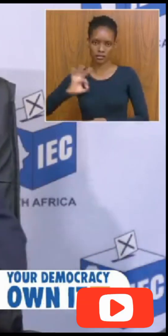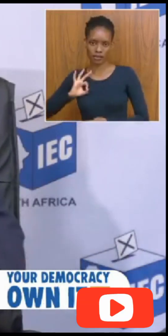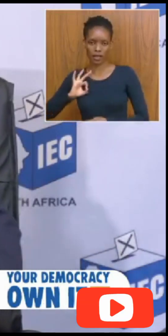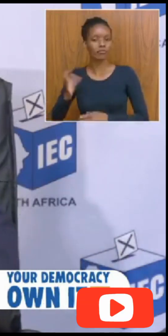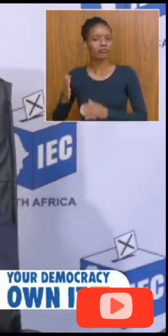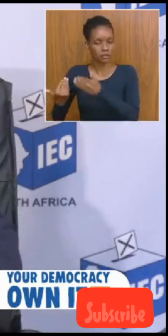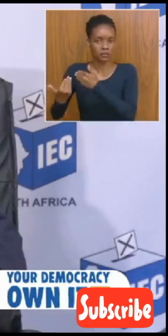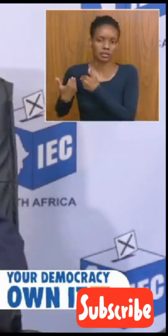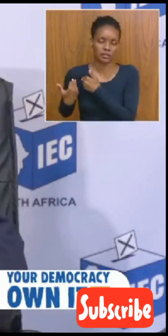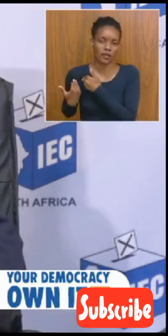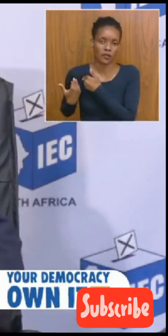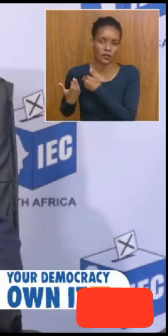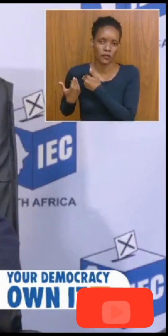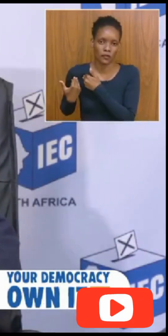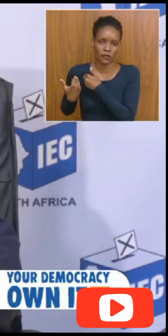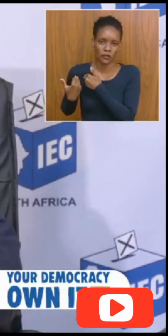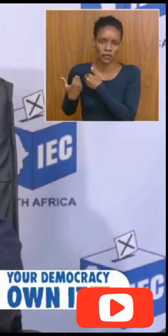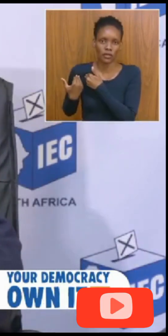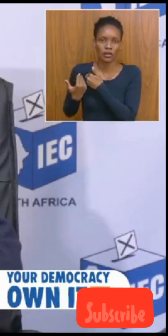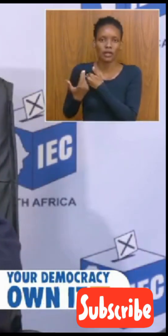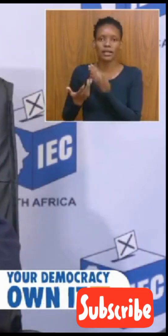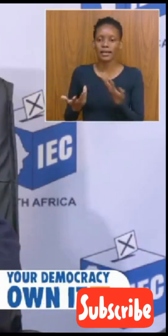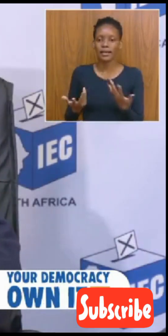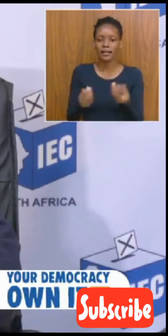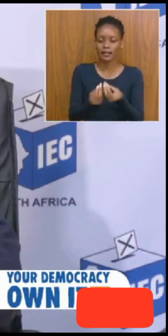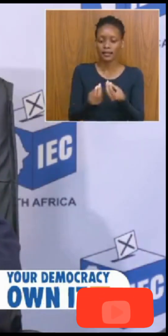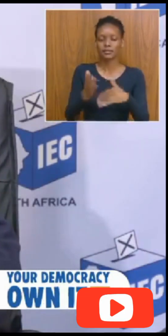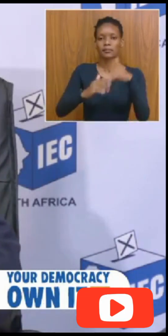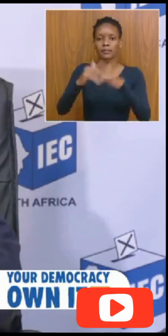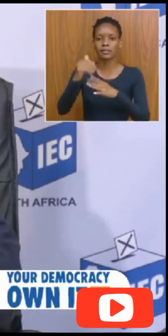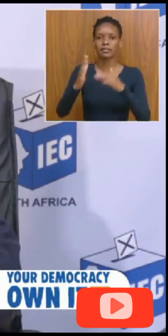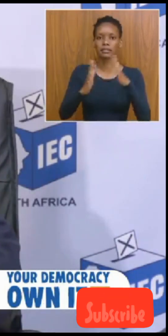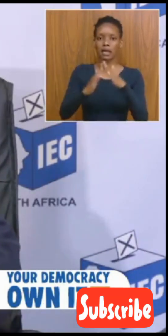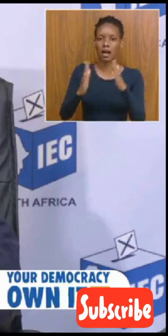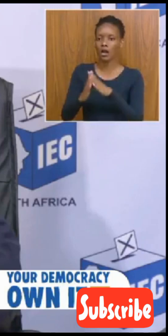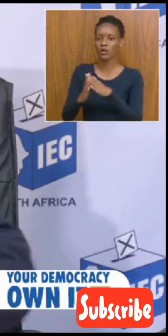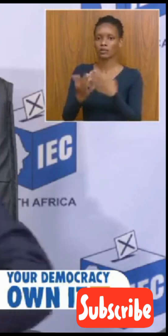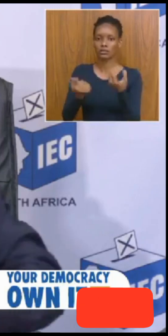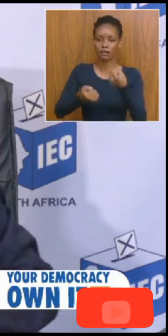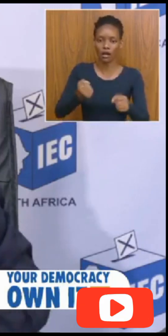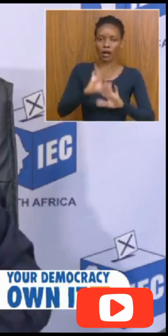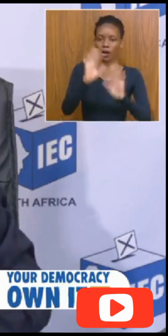the property of all South Africans.